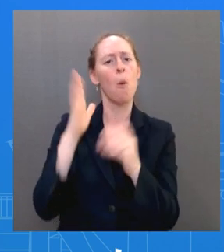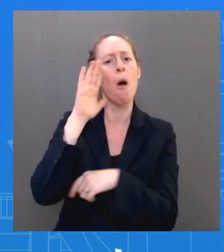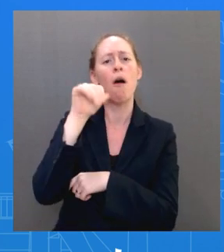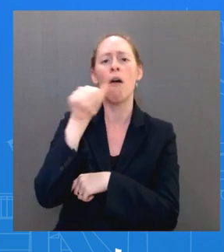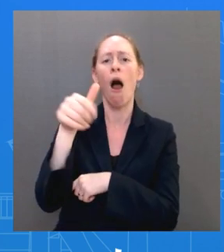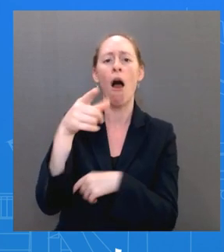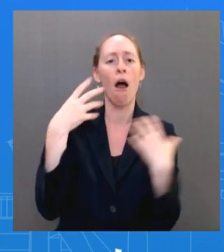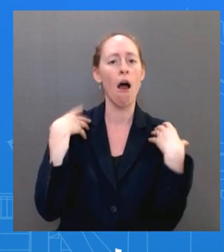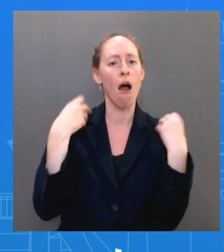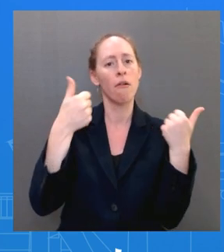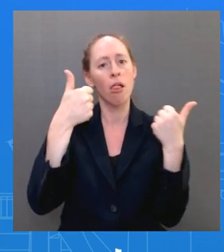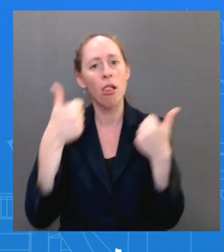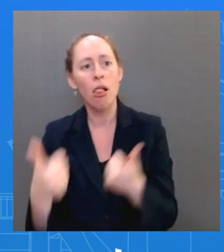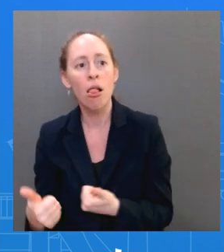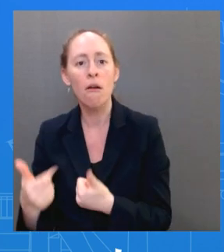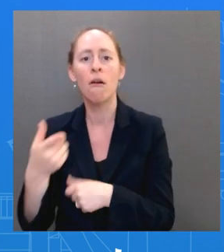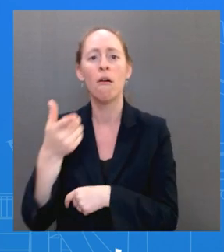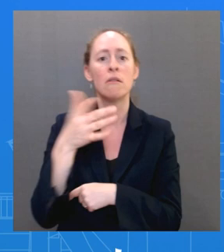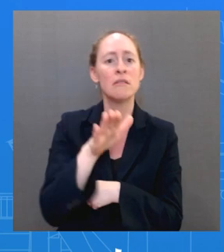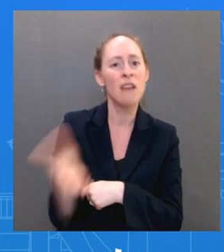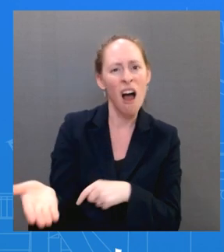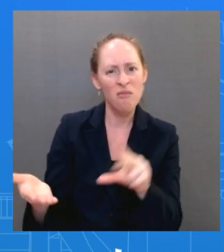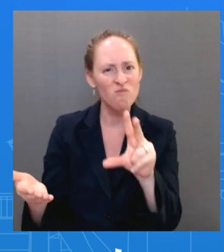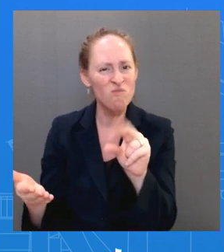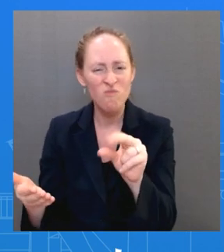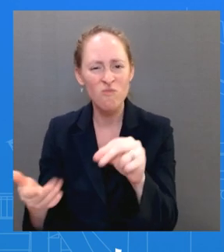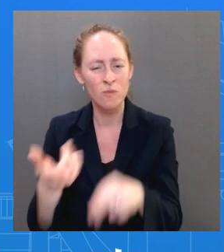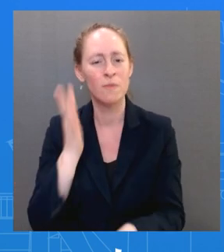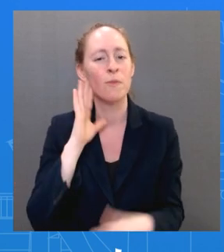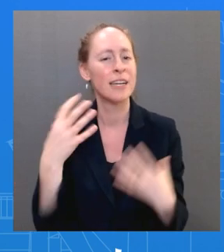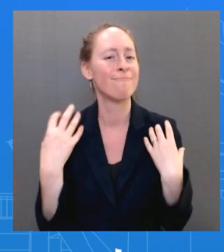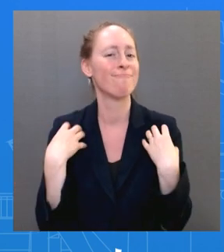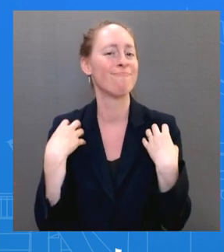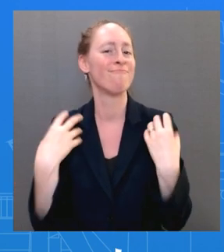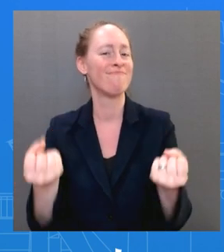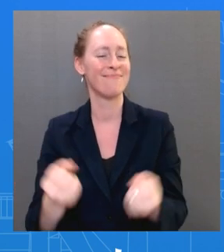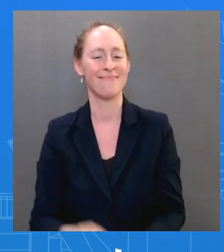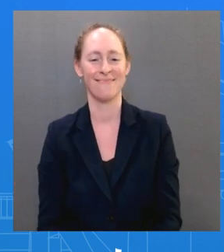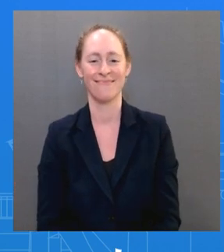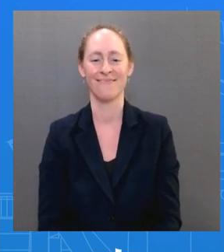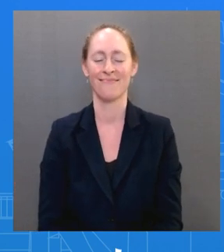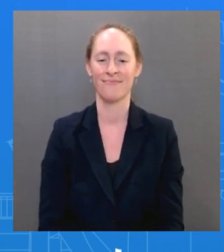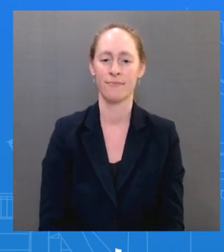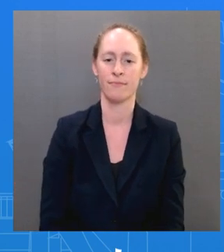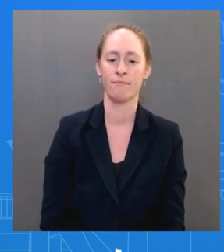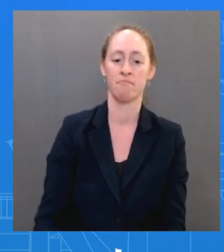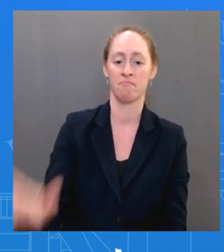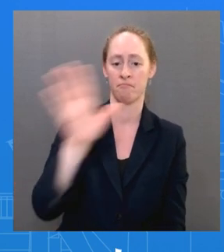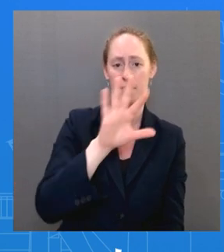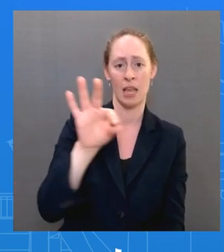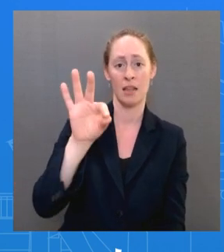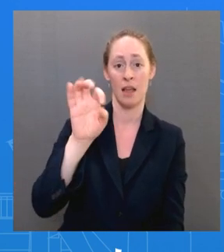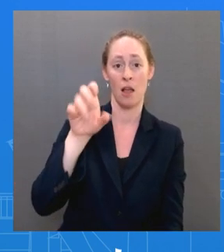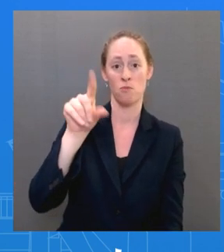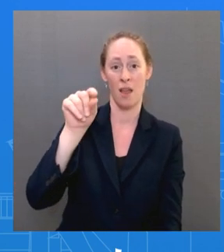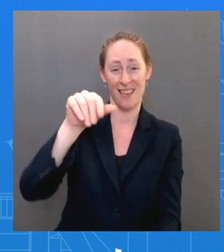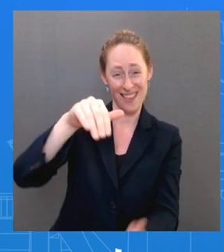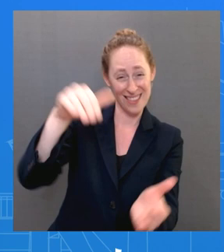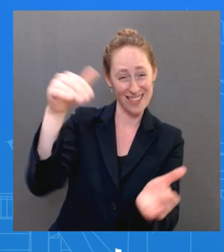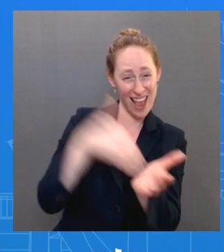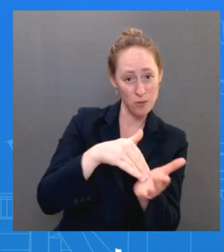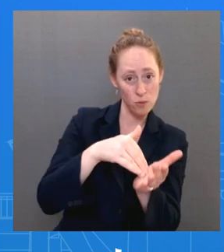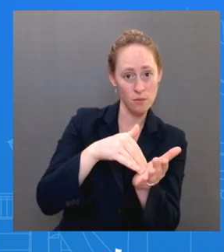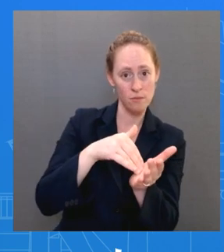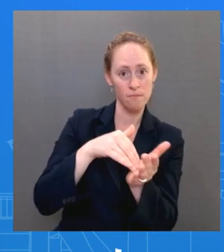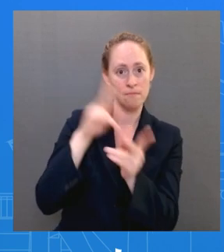July, 920,000 Americans have benefited from Paxlovid. We have secured 20 million courses of Paxlovid. That's the